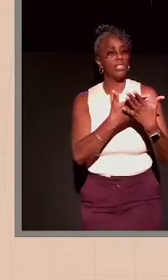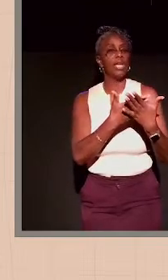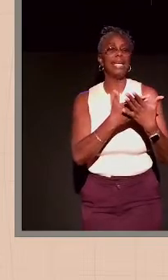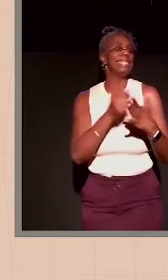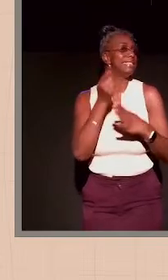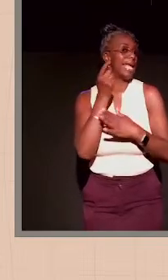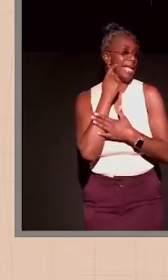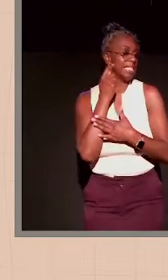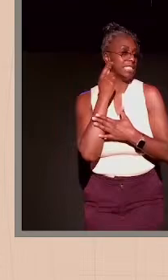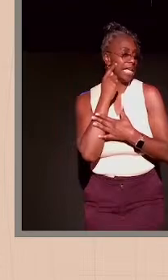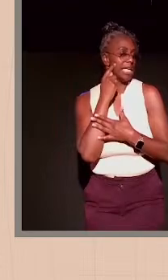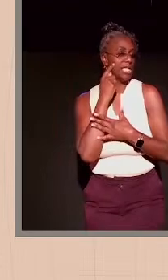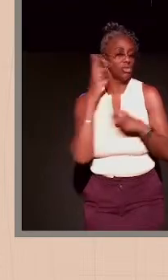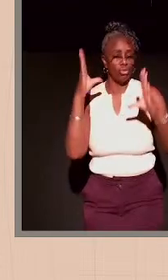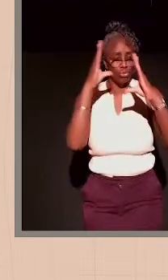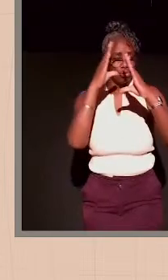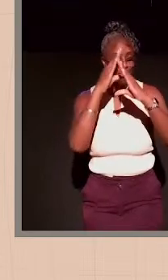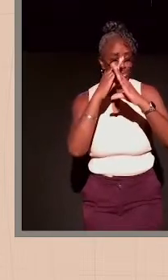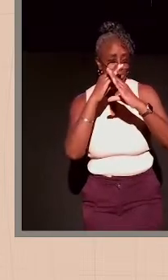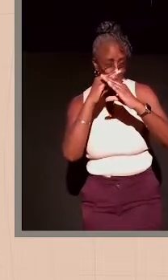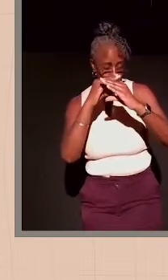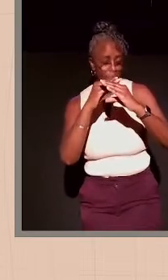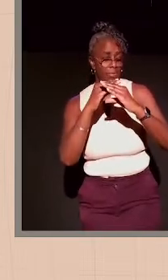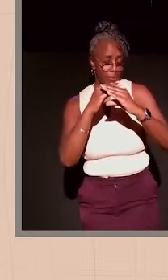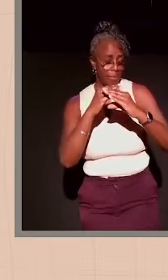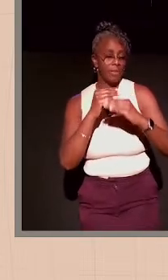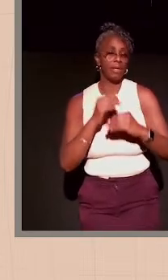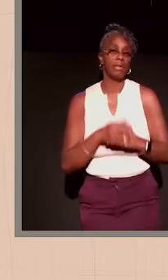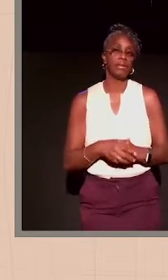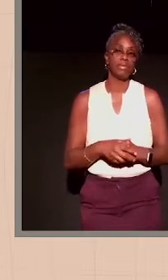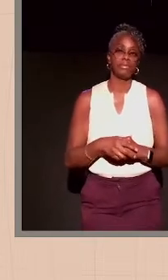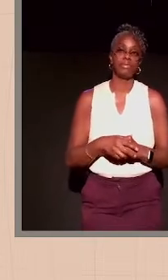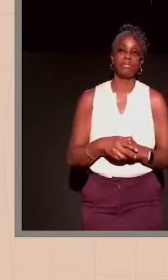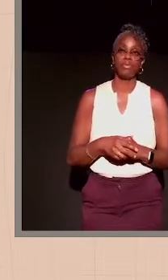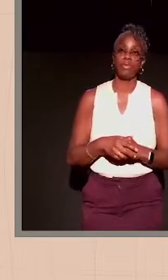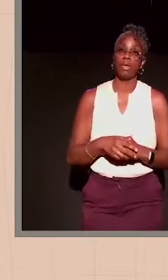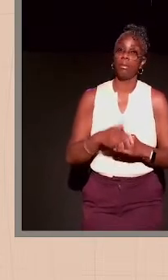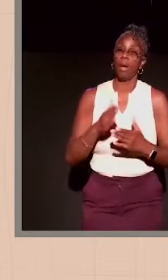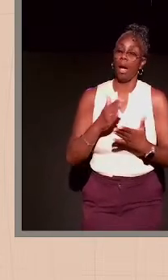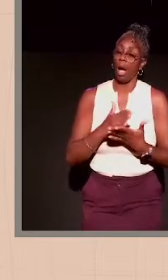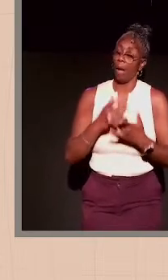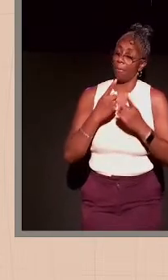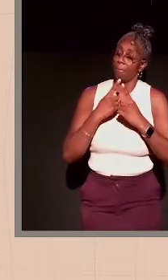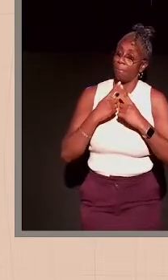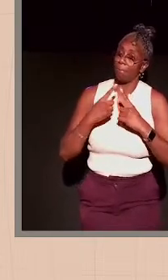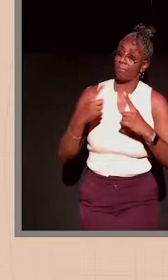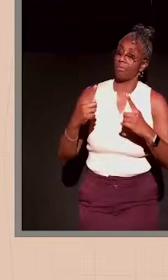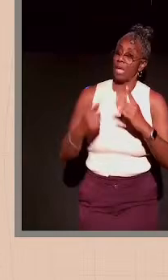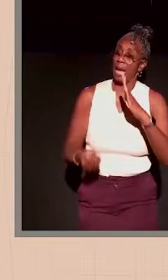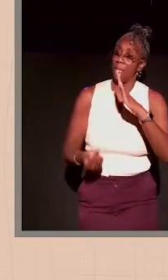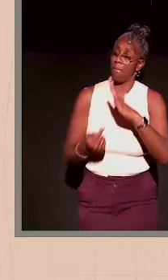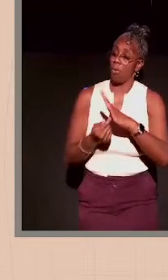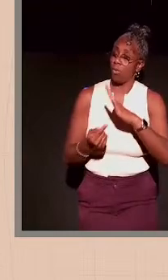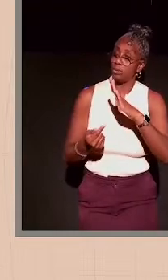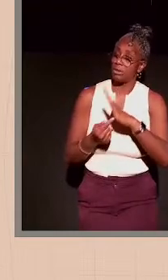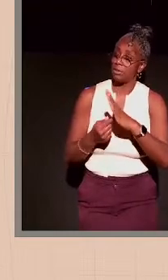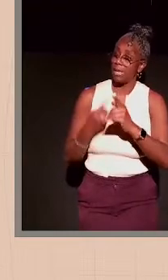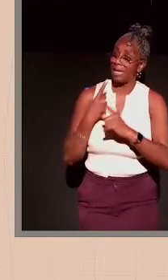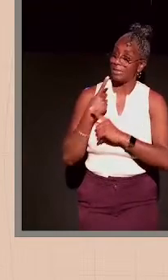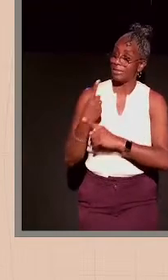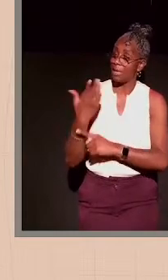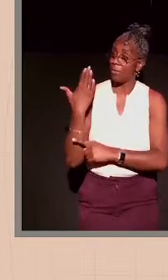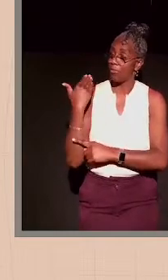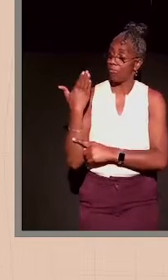users. And once again, I have to emphasize the point that I made earlier. As